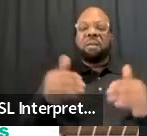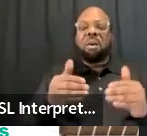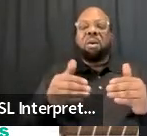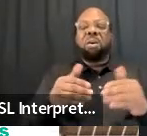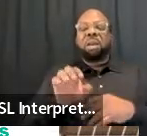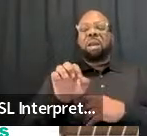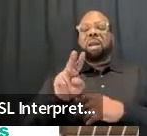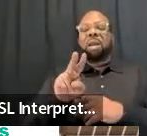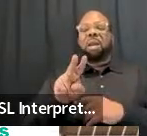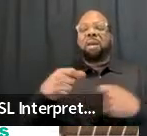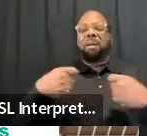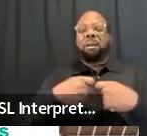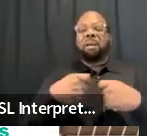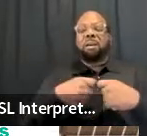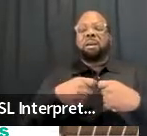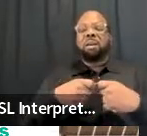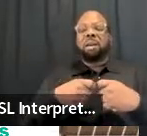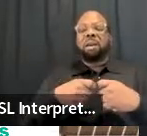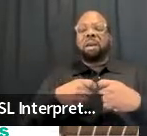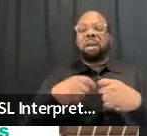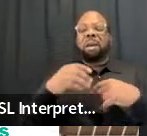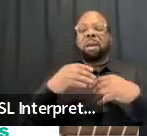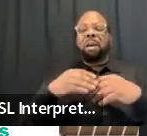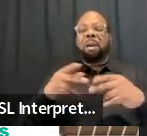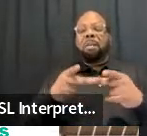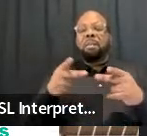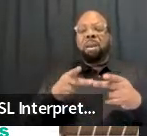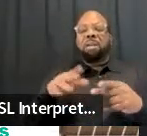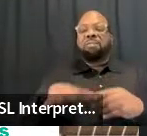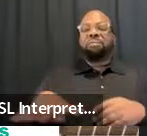across the city. Next slide.